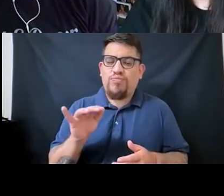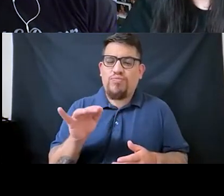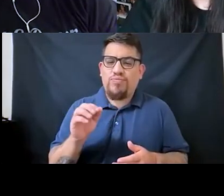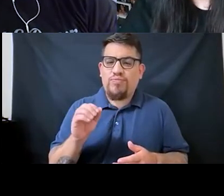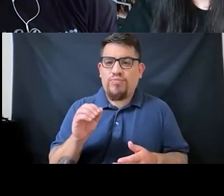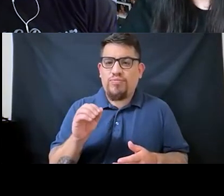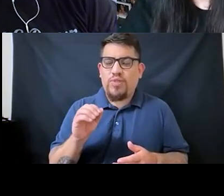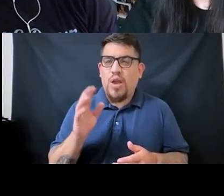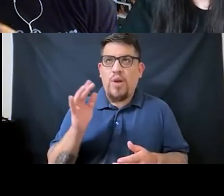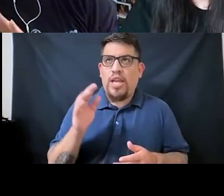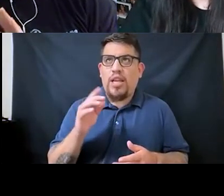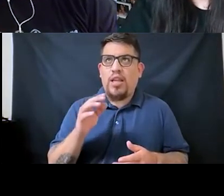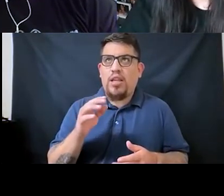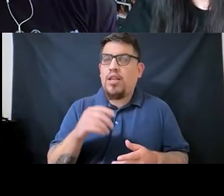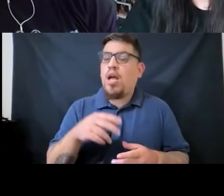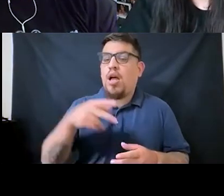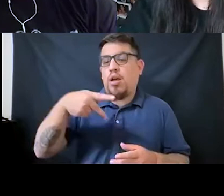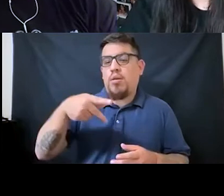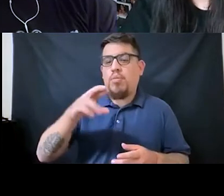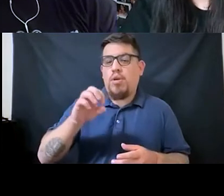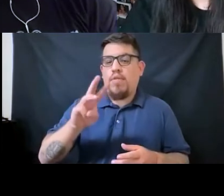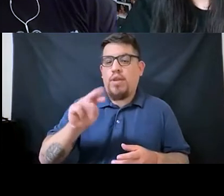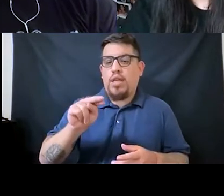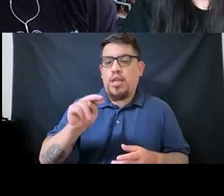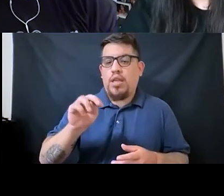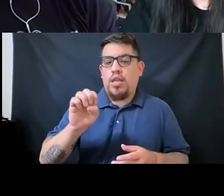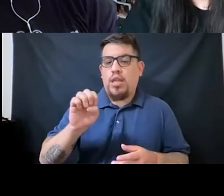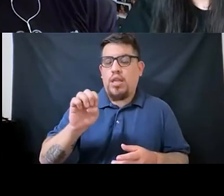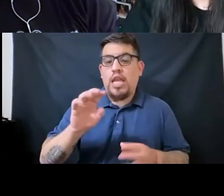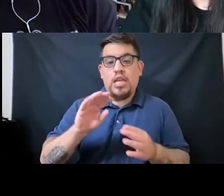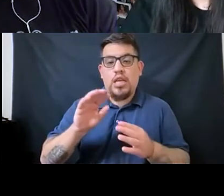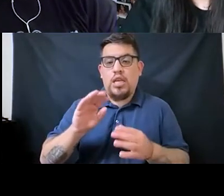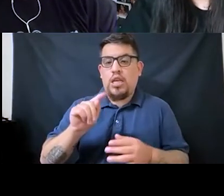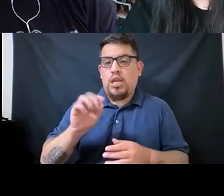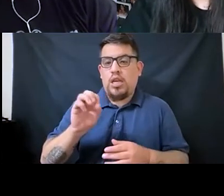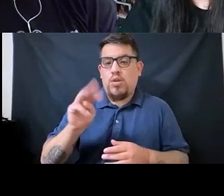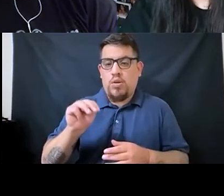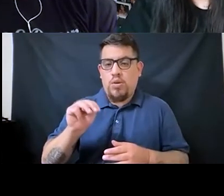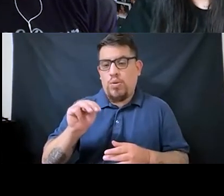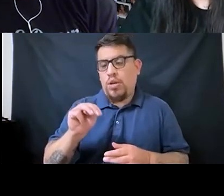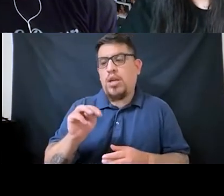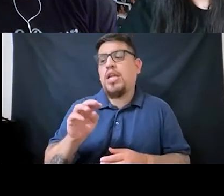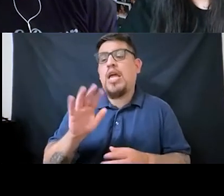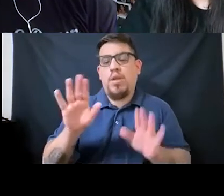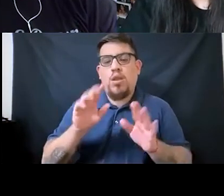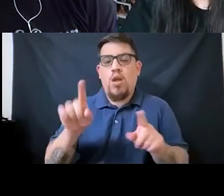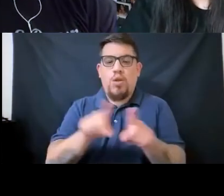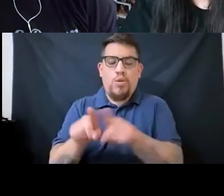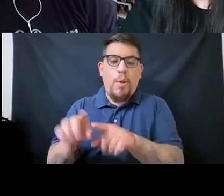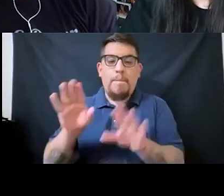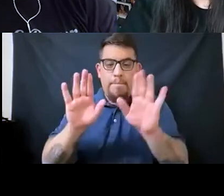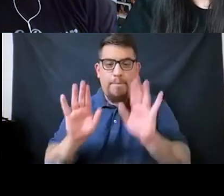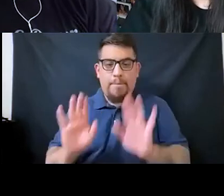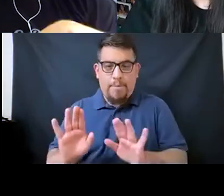oh my God, why can't I think of the full name? The Provincetown one is, was also really amazing for, and is